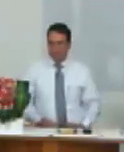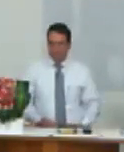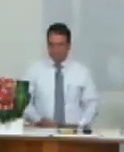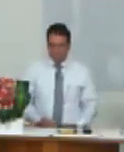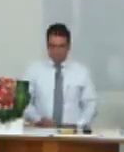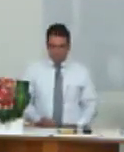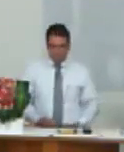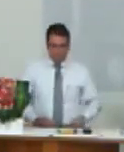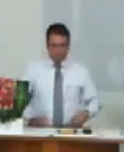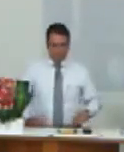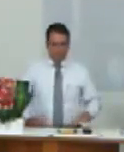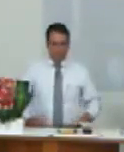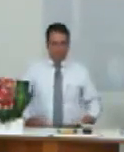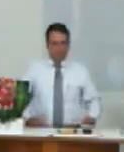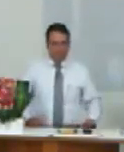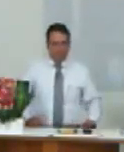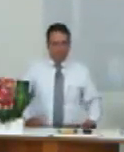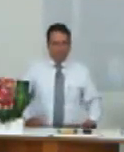finish.